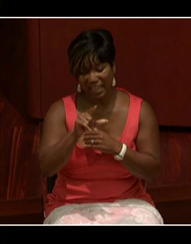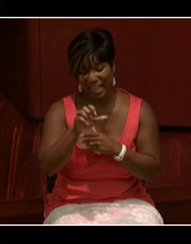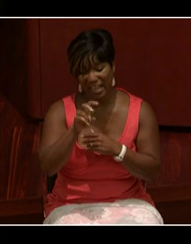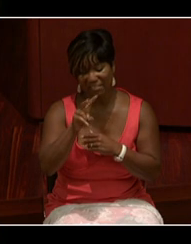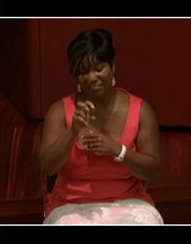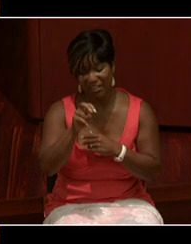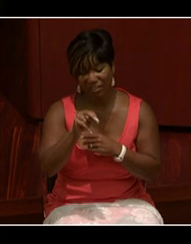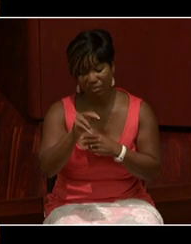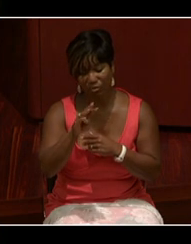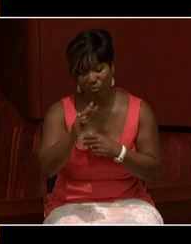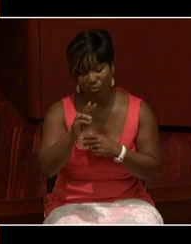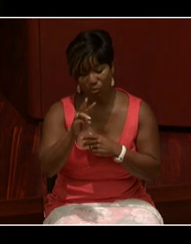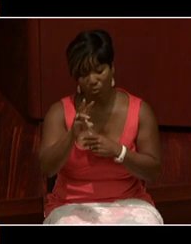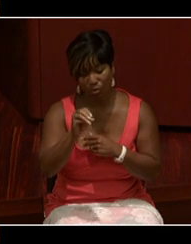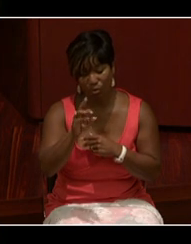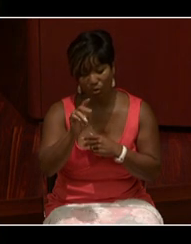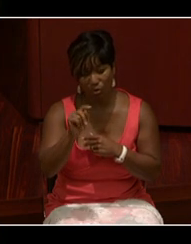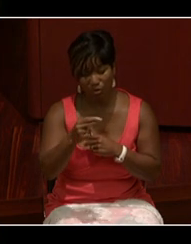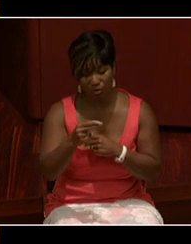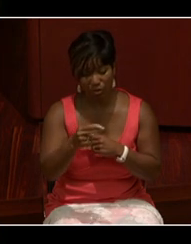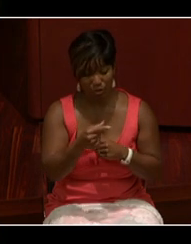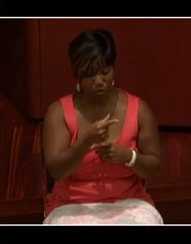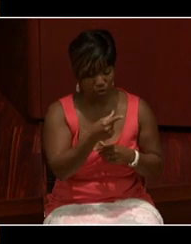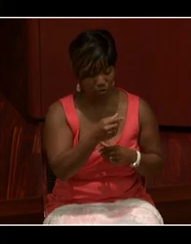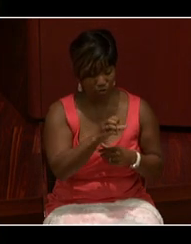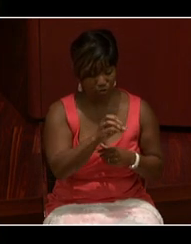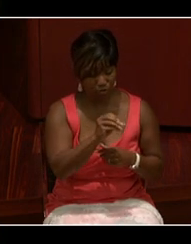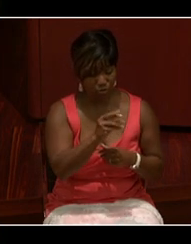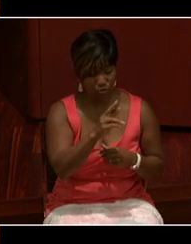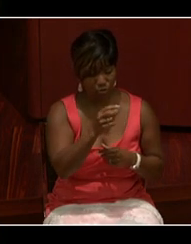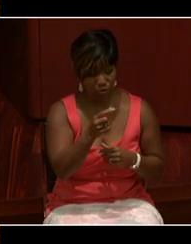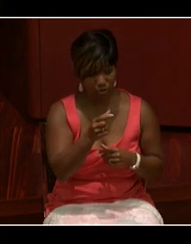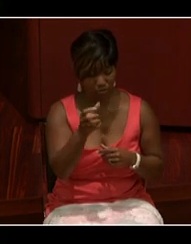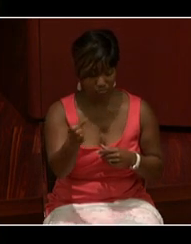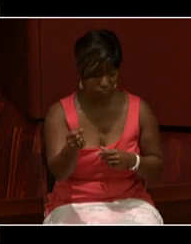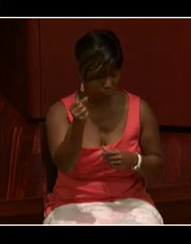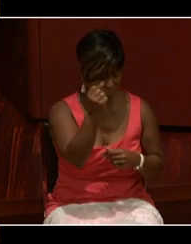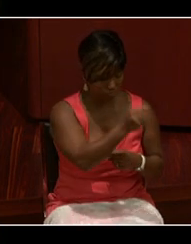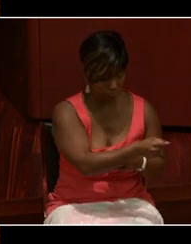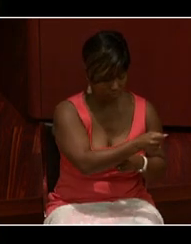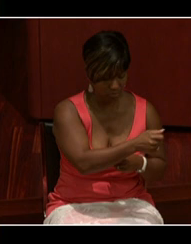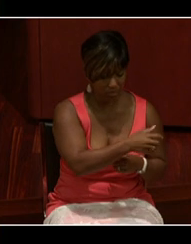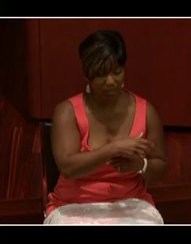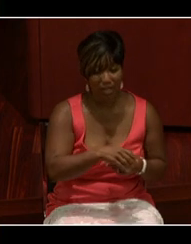George Machine Gun Kelly, who was later shipped to Alcatraz, polar